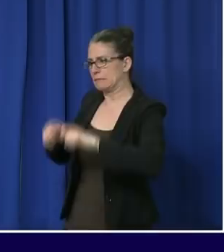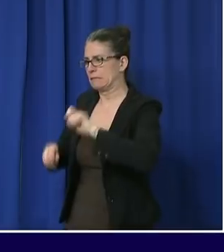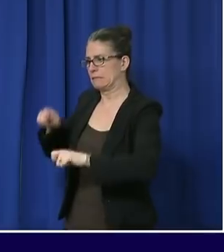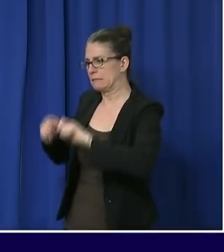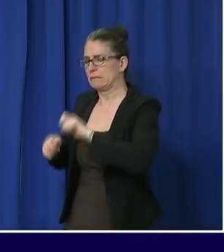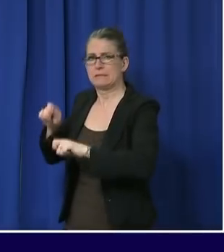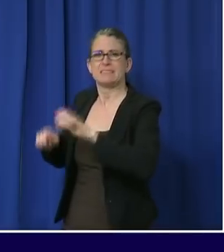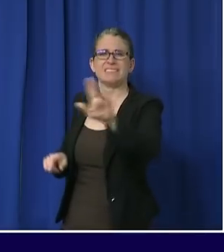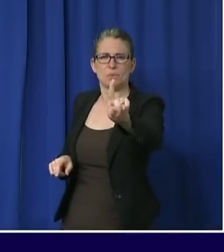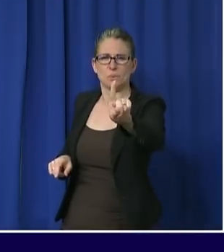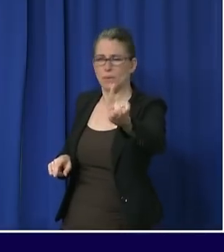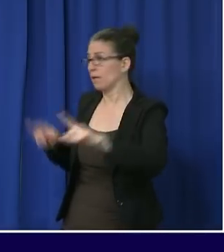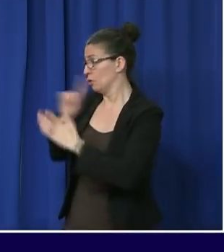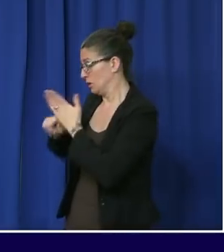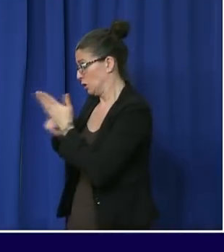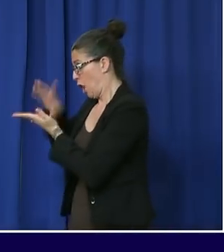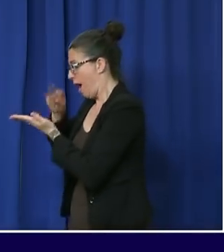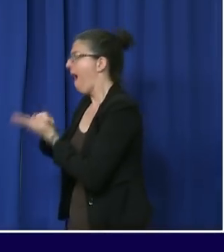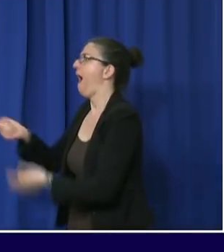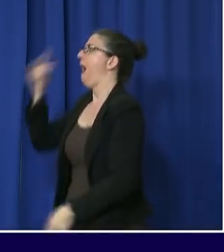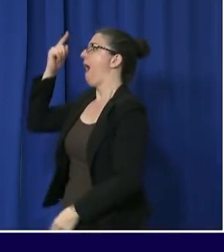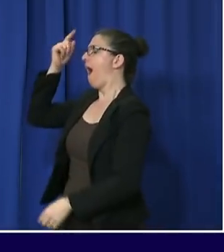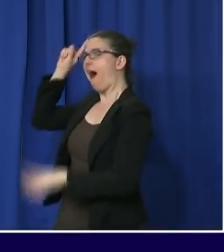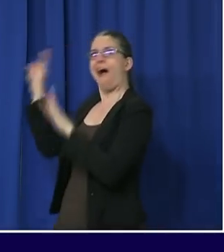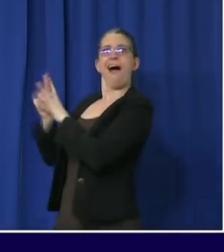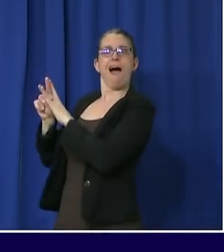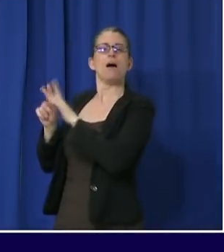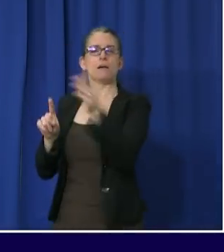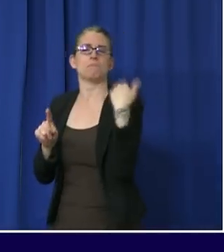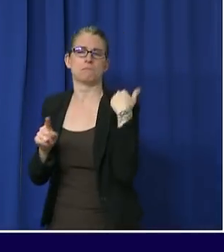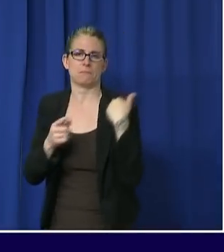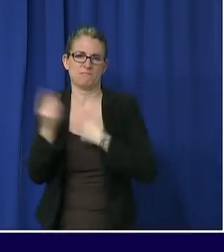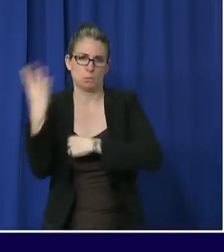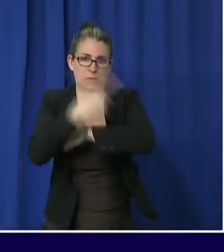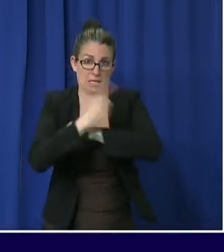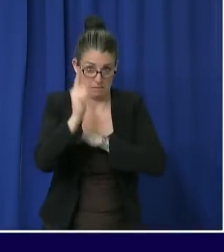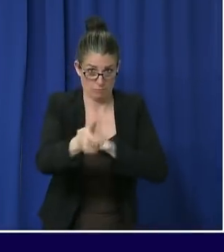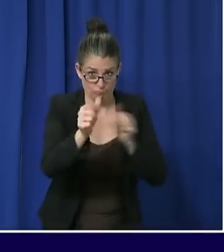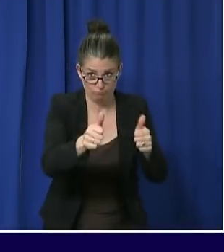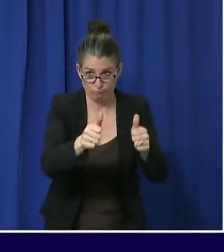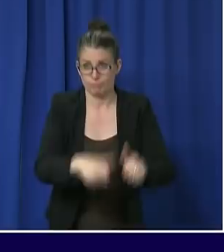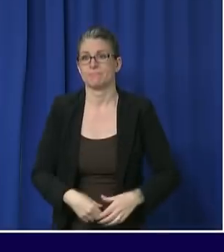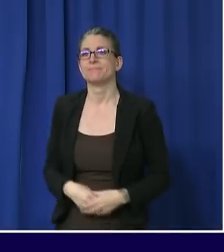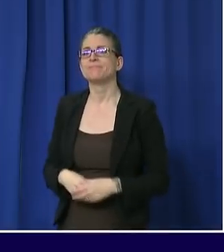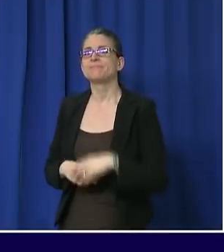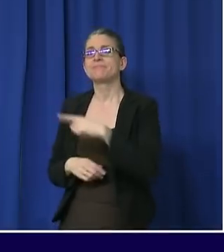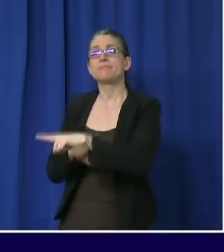Dr. Shah. I'm going to turn next over to Megan at WMTW.